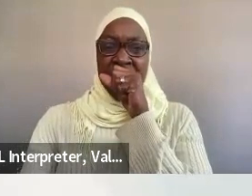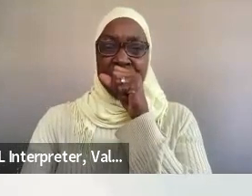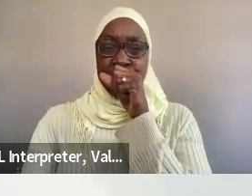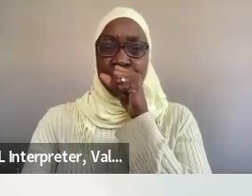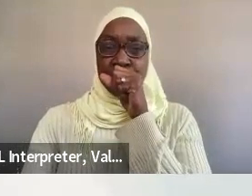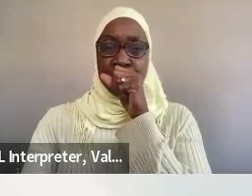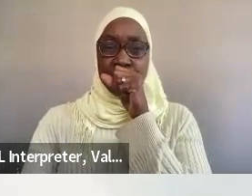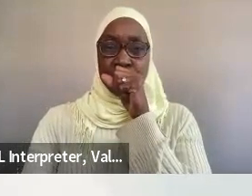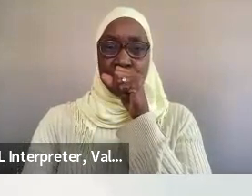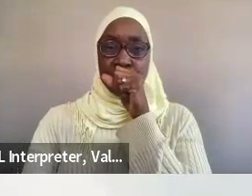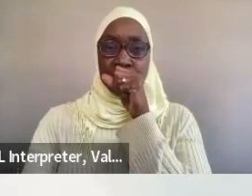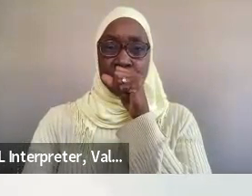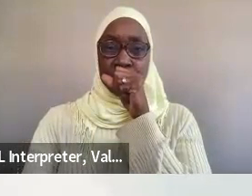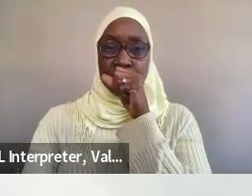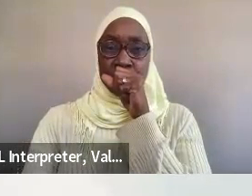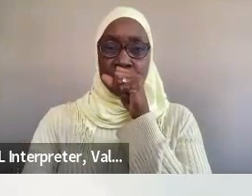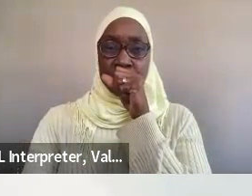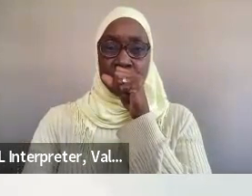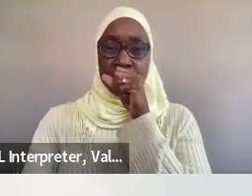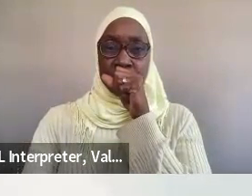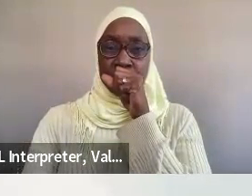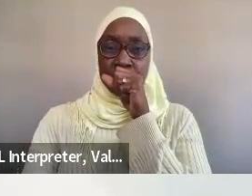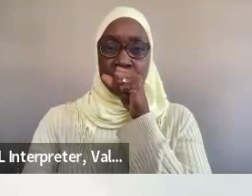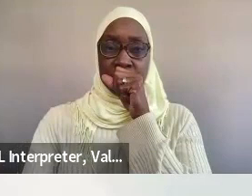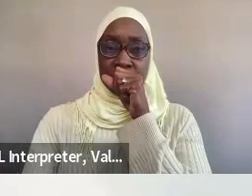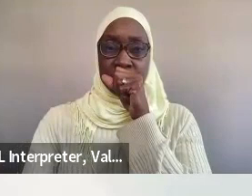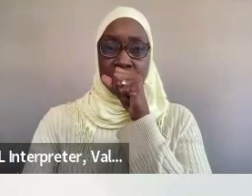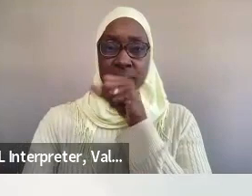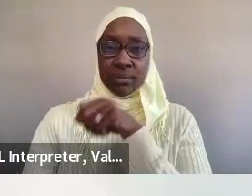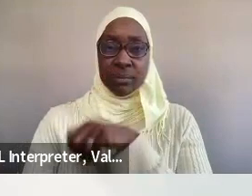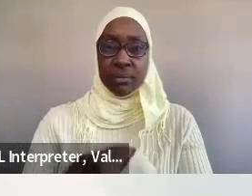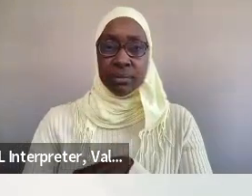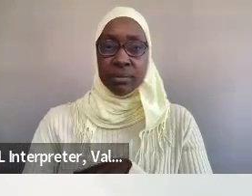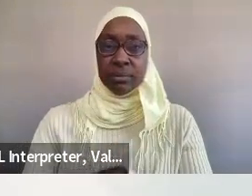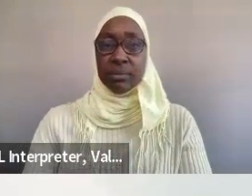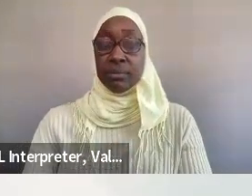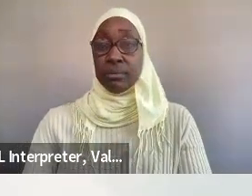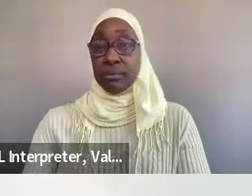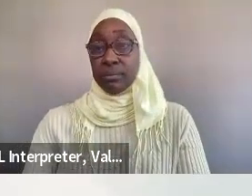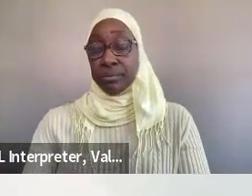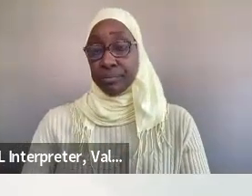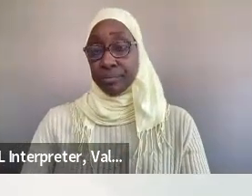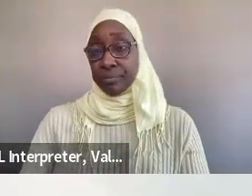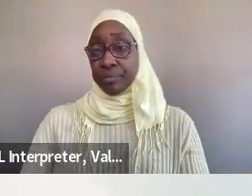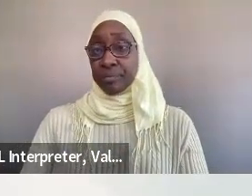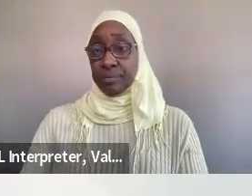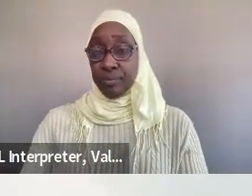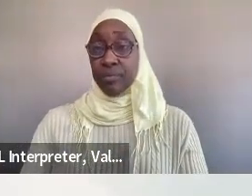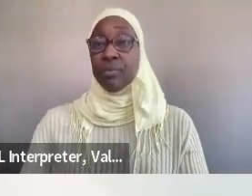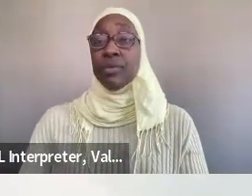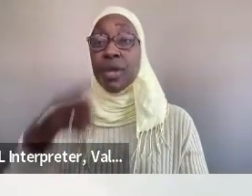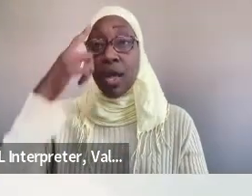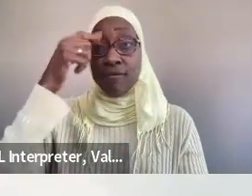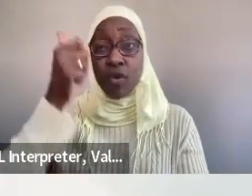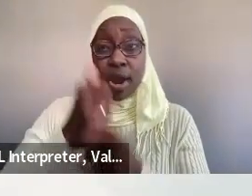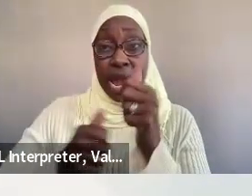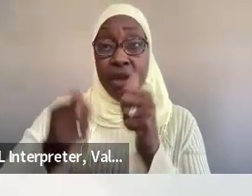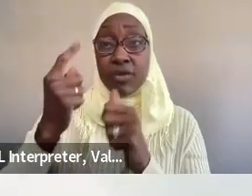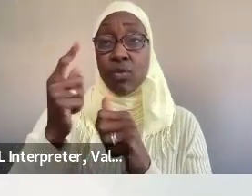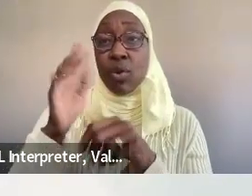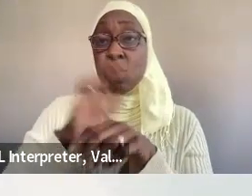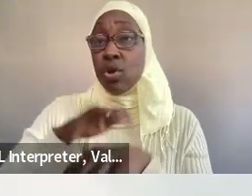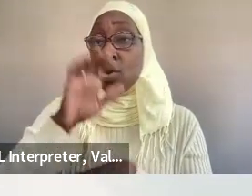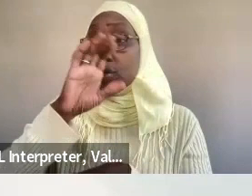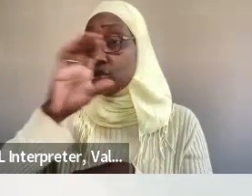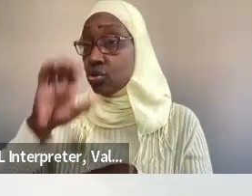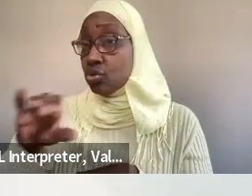oh, and yeah. No, yeah. I also have to for everybody on Zoom who doesn't know me or anybody in the